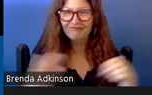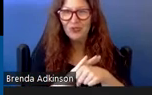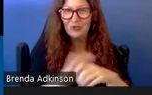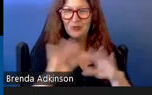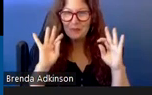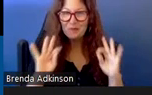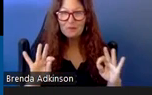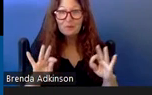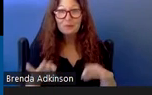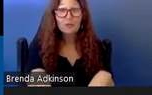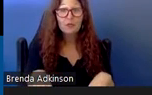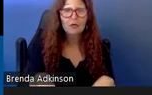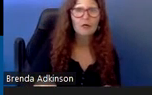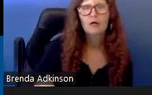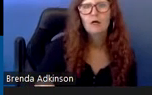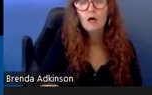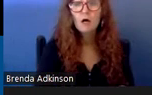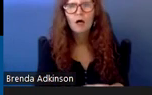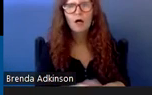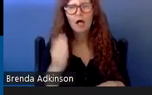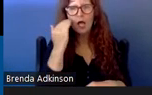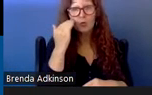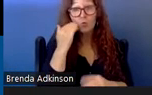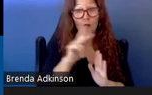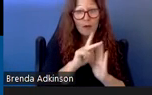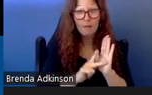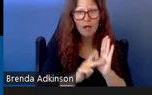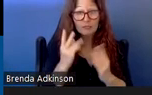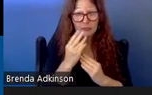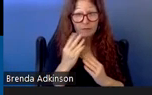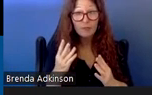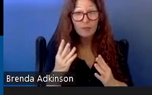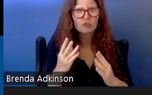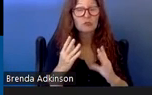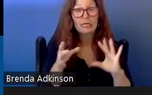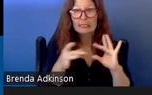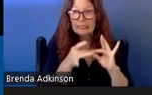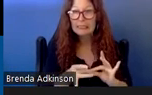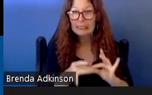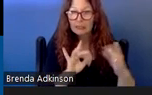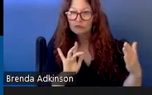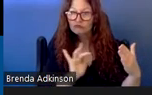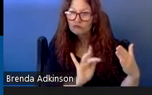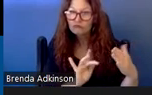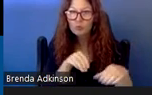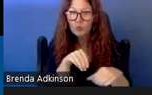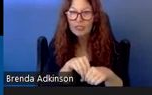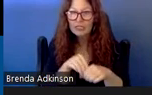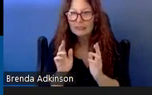put the policy information and links in the chat for those, so that is available to